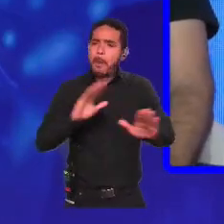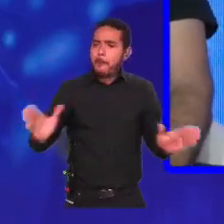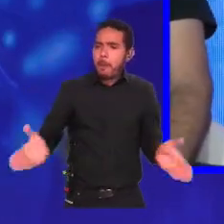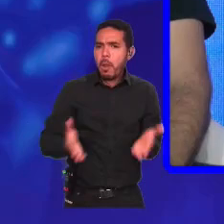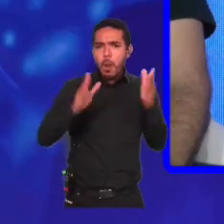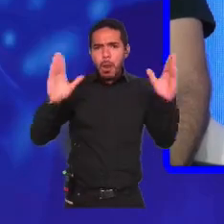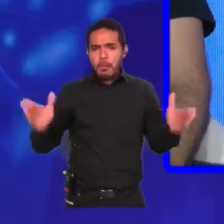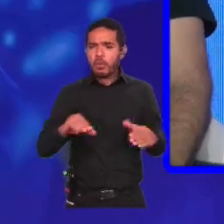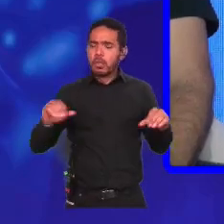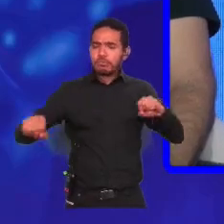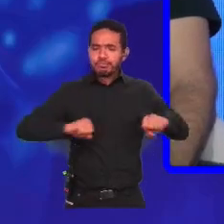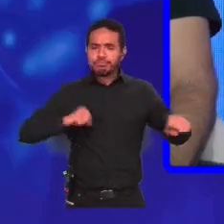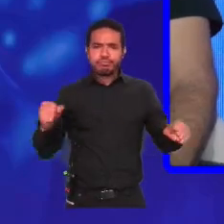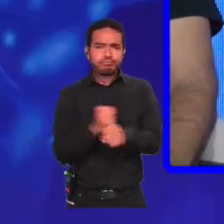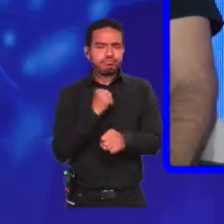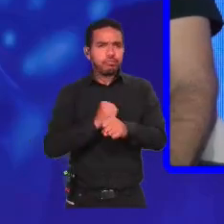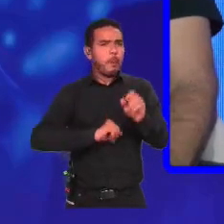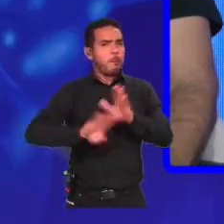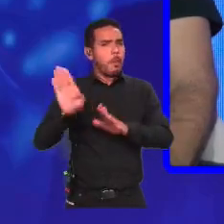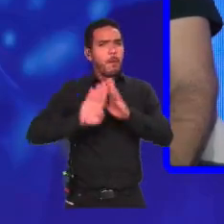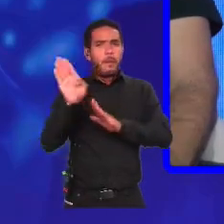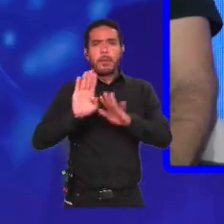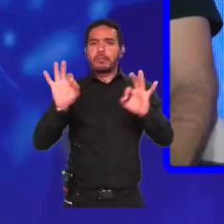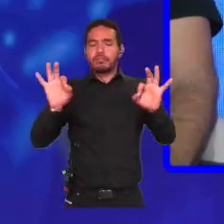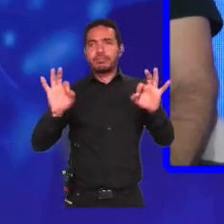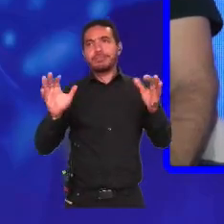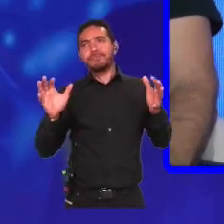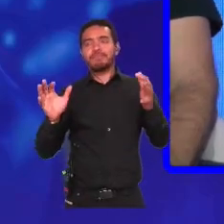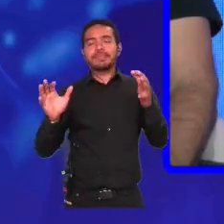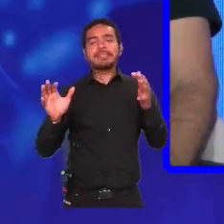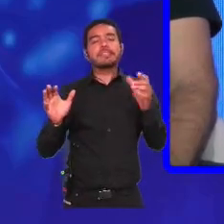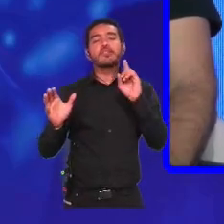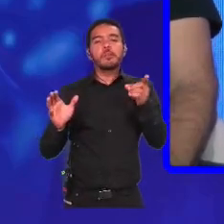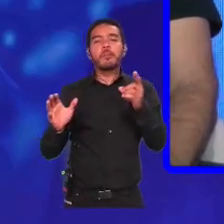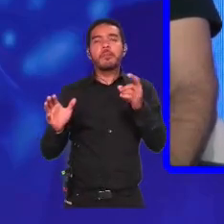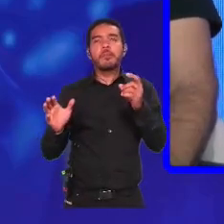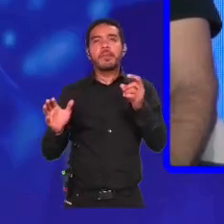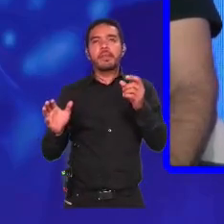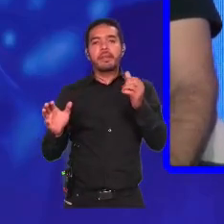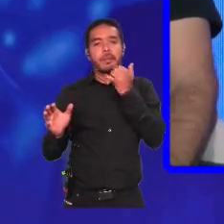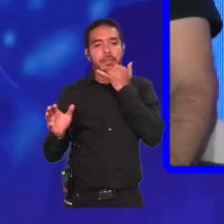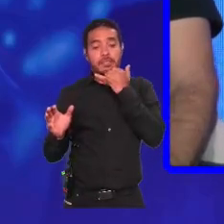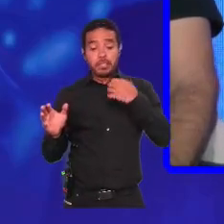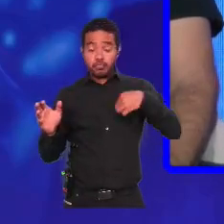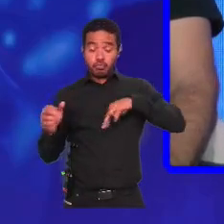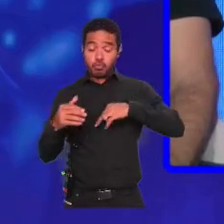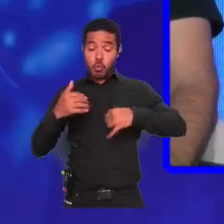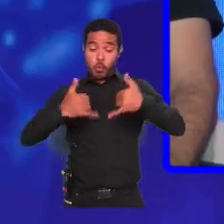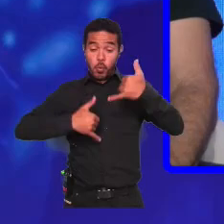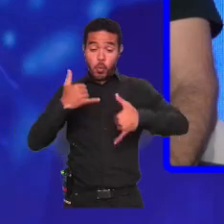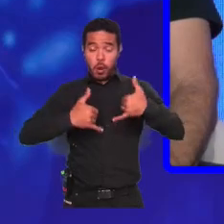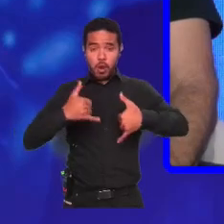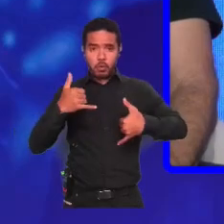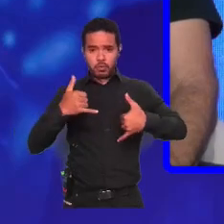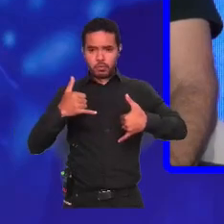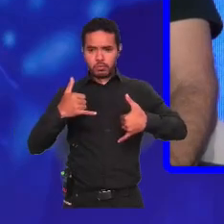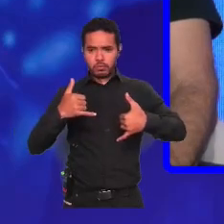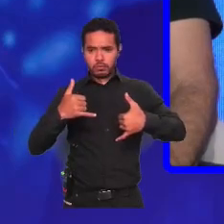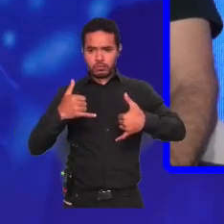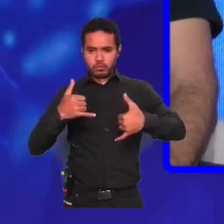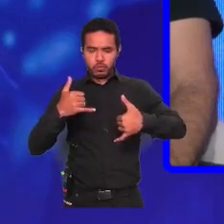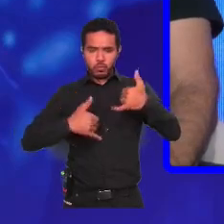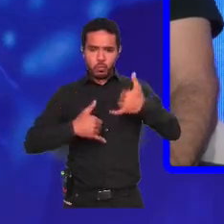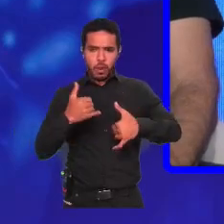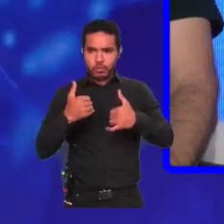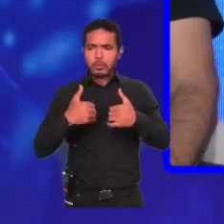where our mindset is, just because our games tend to be so big, you know? It's almost impossible, like the scale is getting bigger, bigger every time.